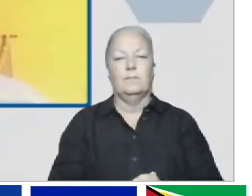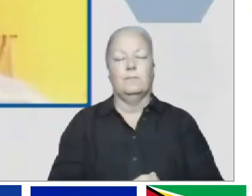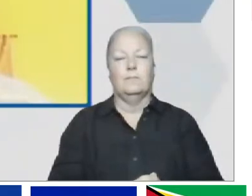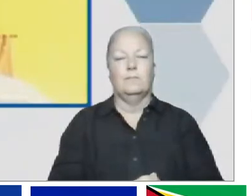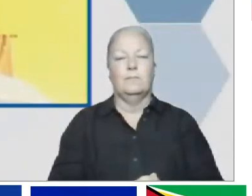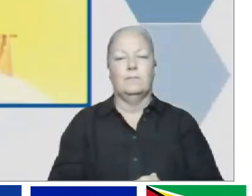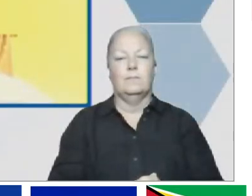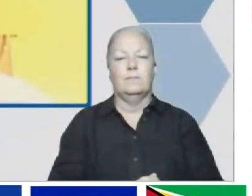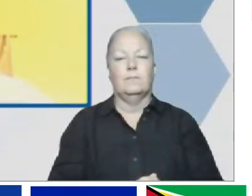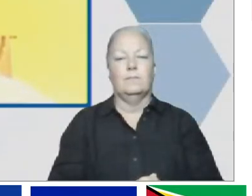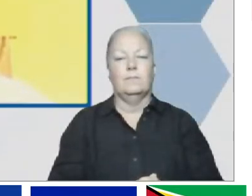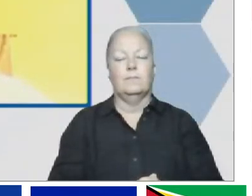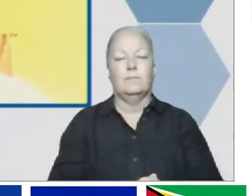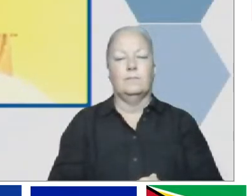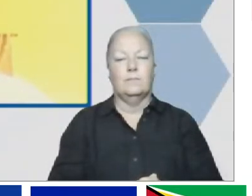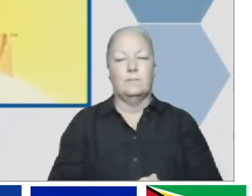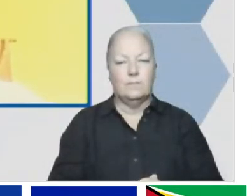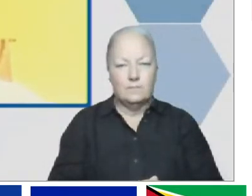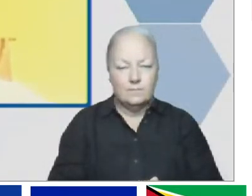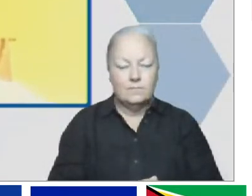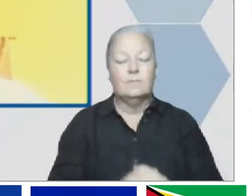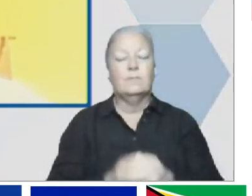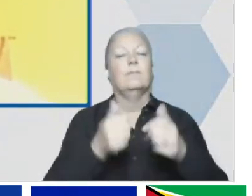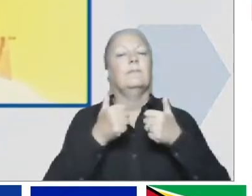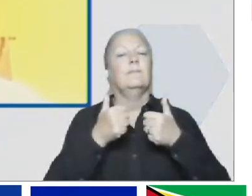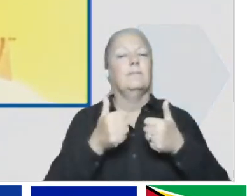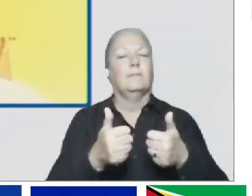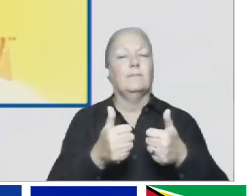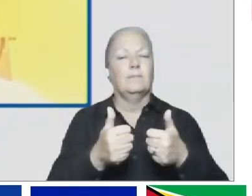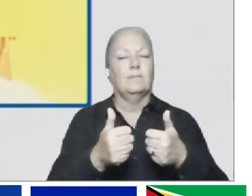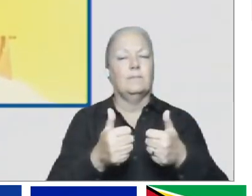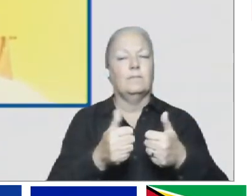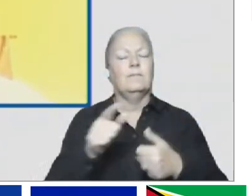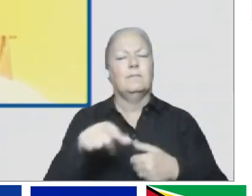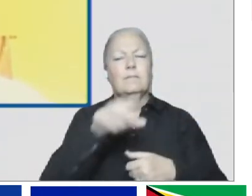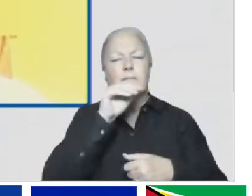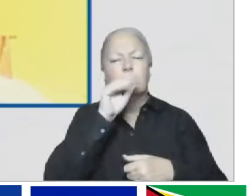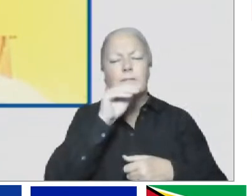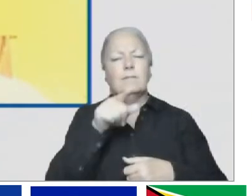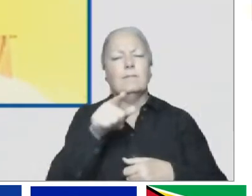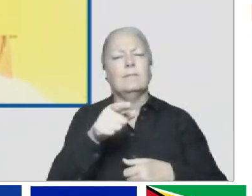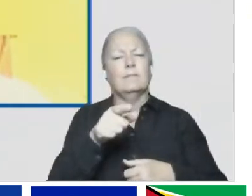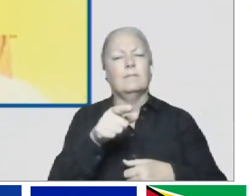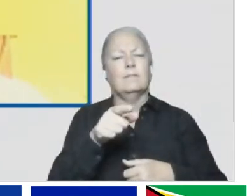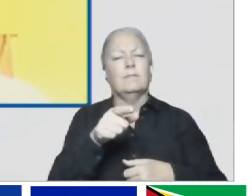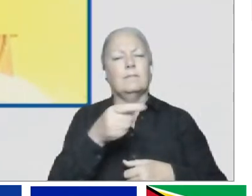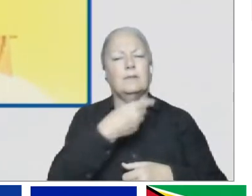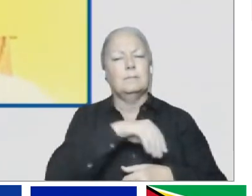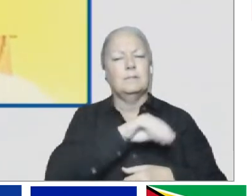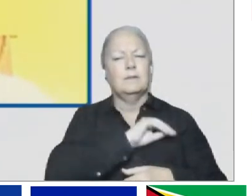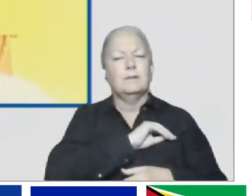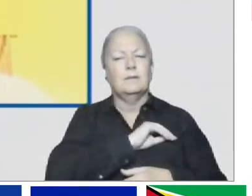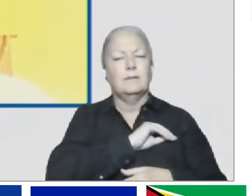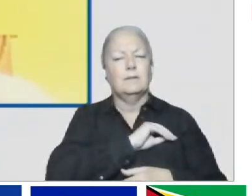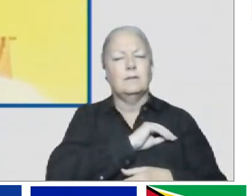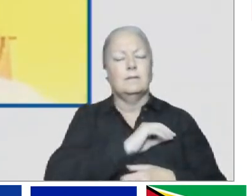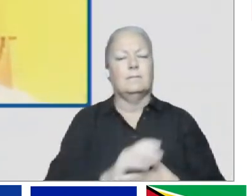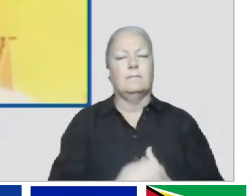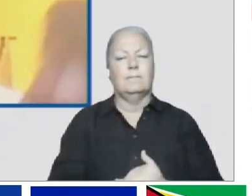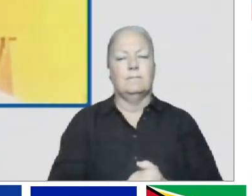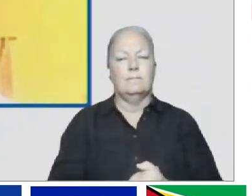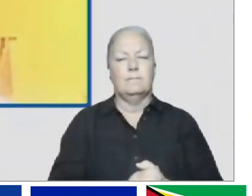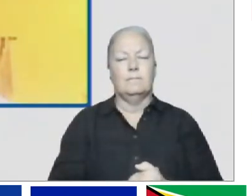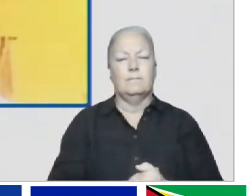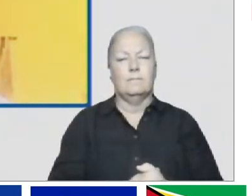Que ha sido desplegado en Chile durante estos últimos 22 meses. It is